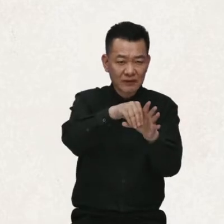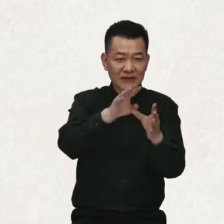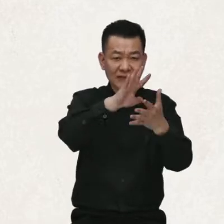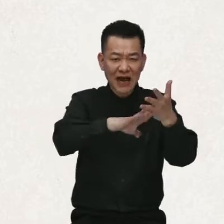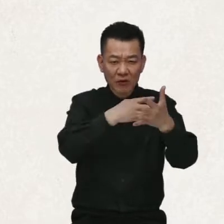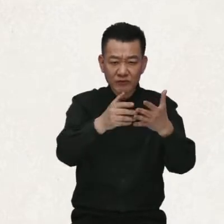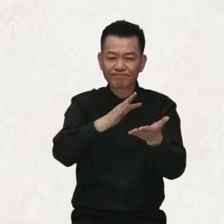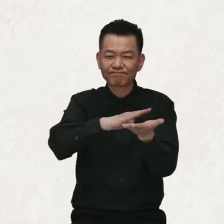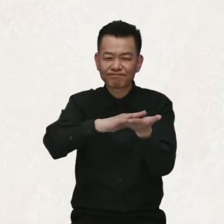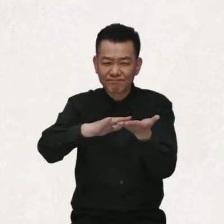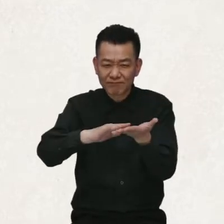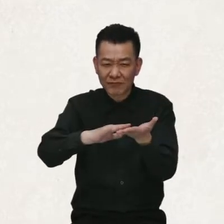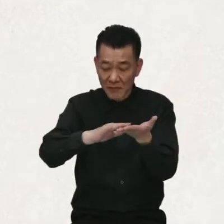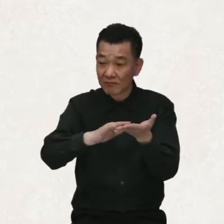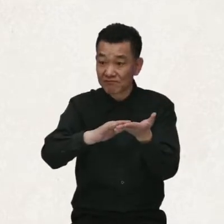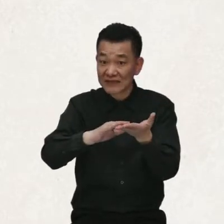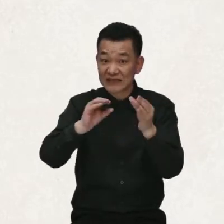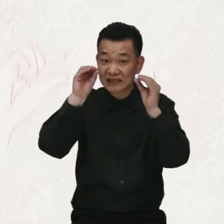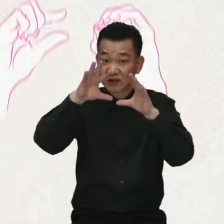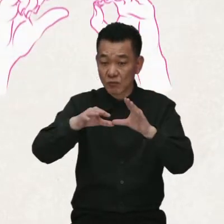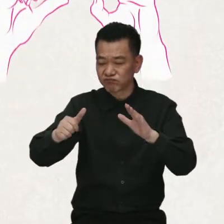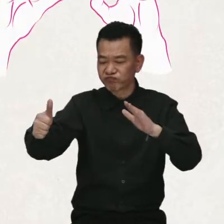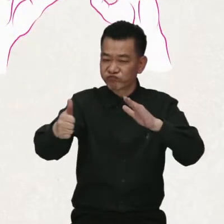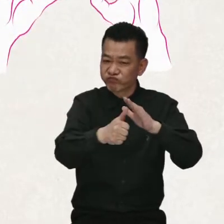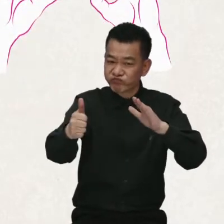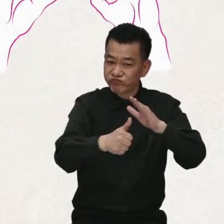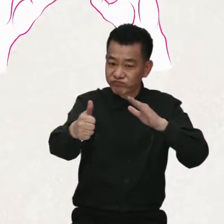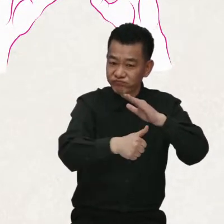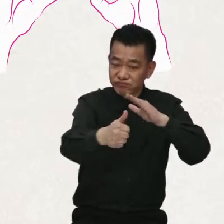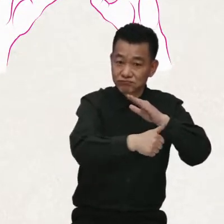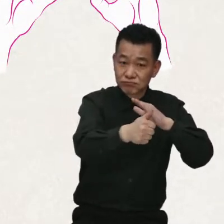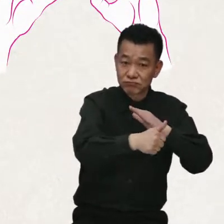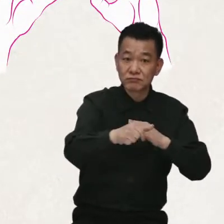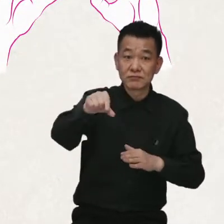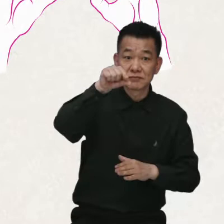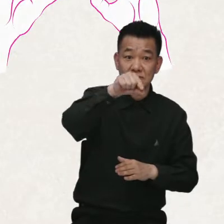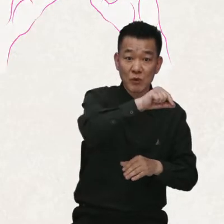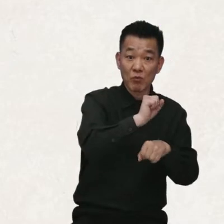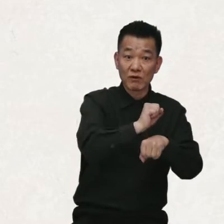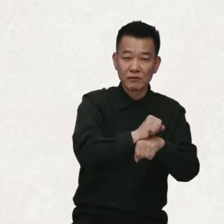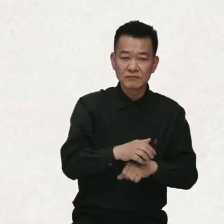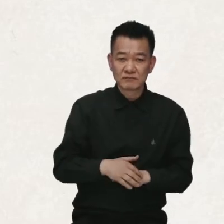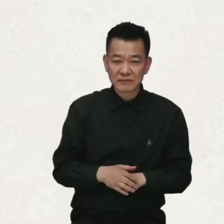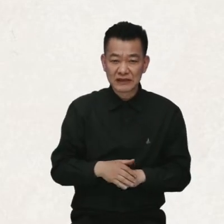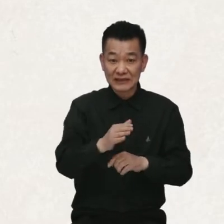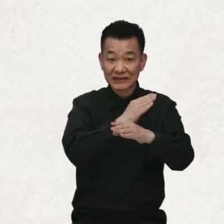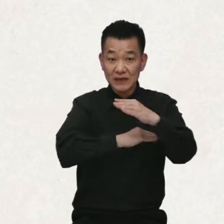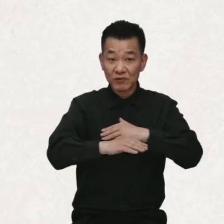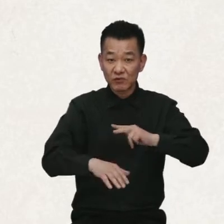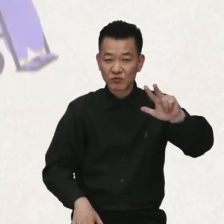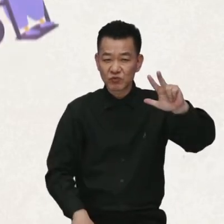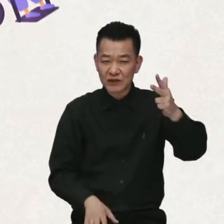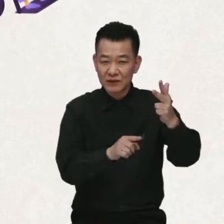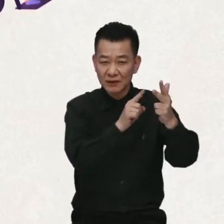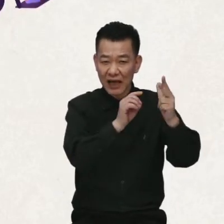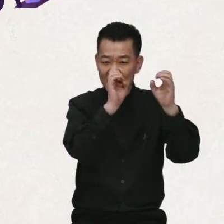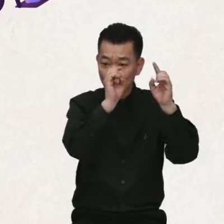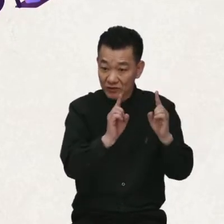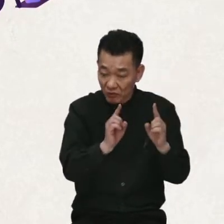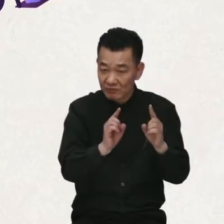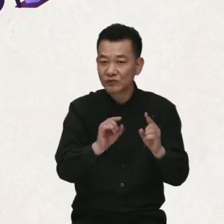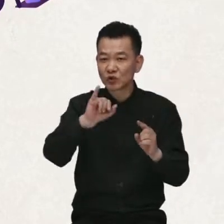with disabilities, and who are qualified in sign language and/or Braille, and ensure that persons